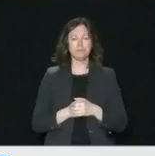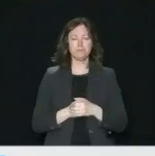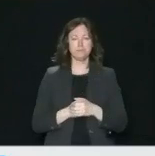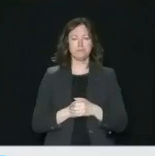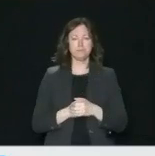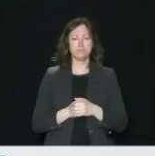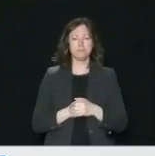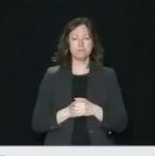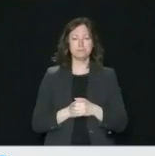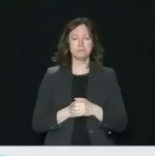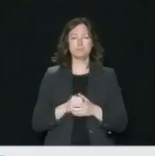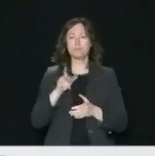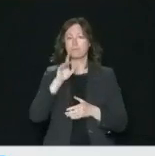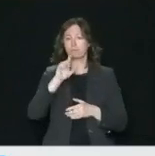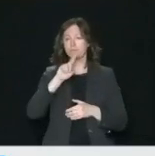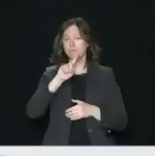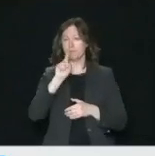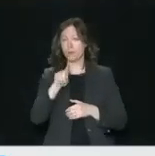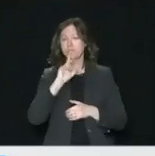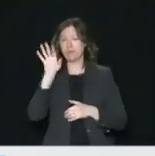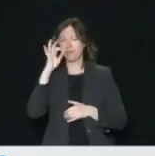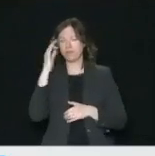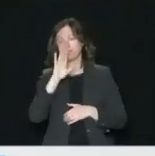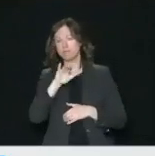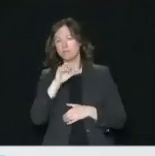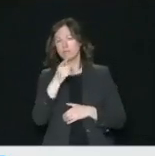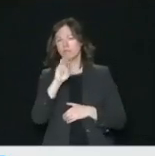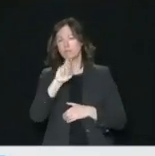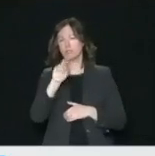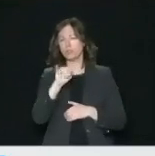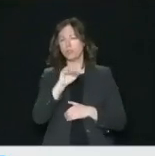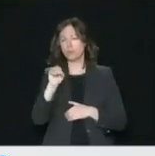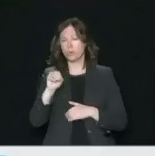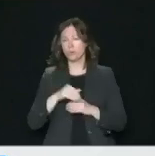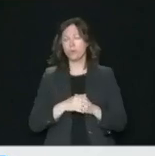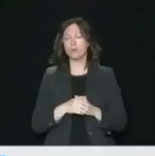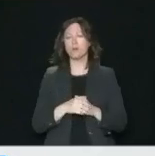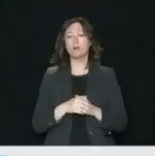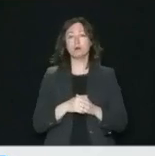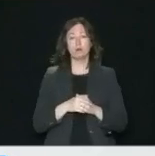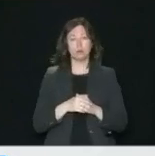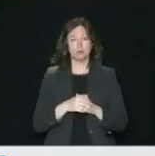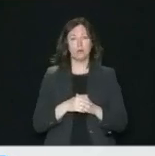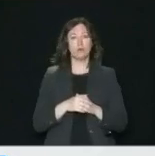communities, especially those at highest risk.